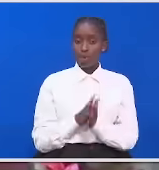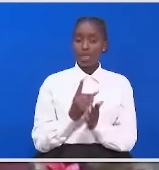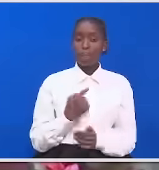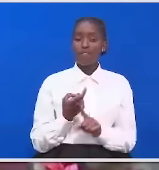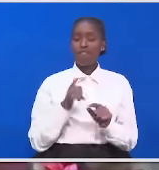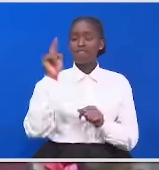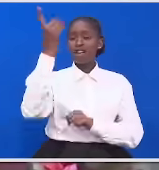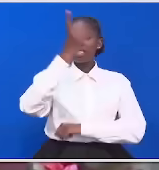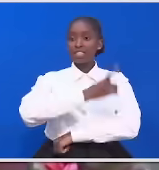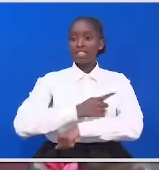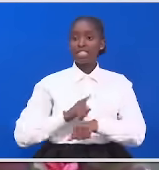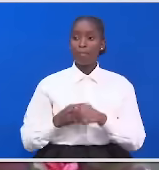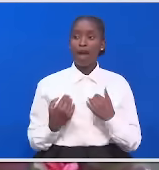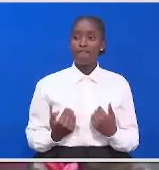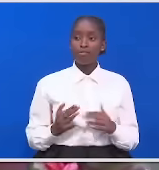day that